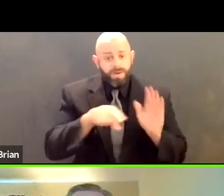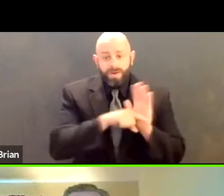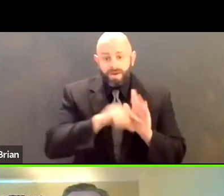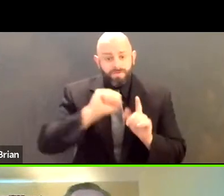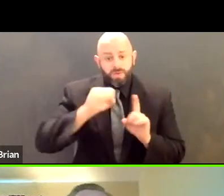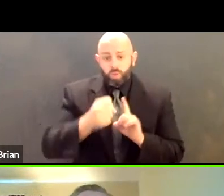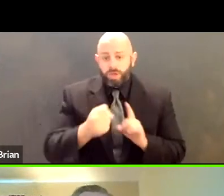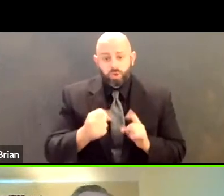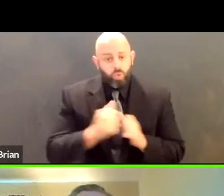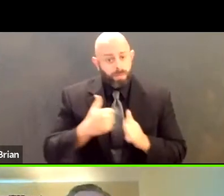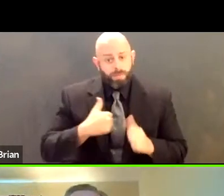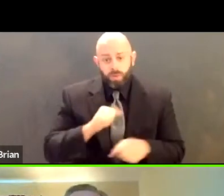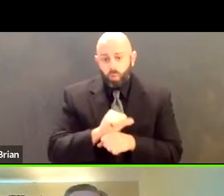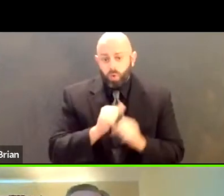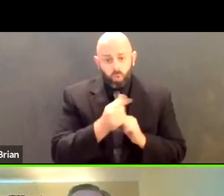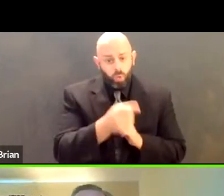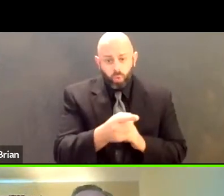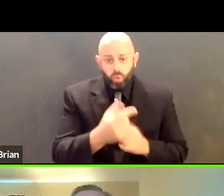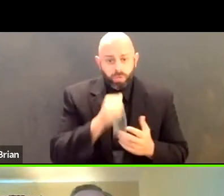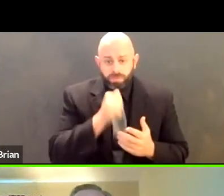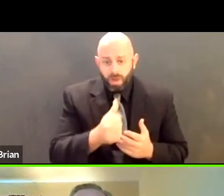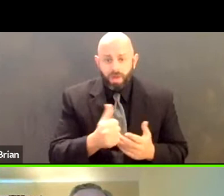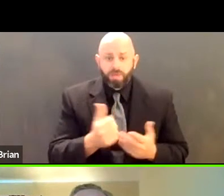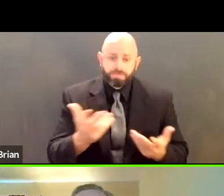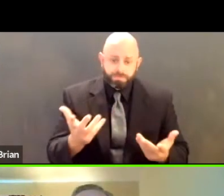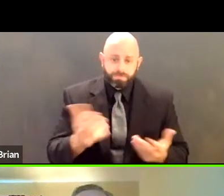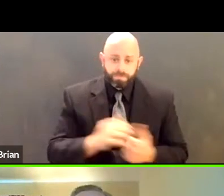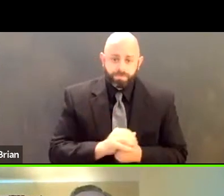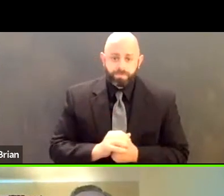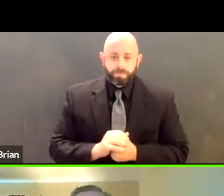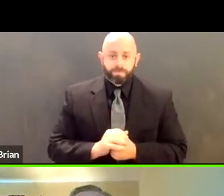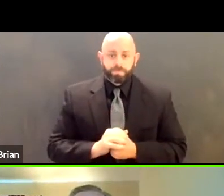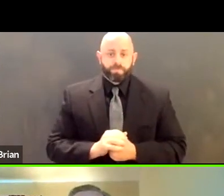situation with me working with them, or so on and so forth.